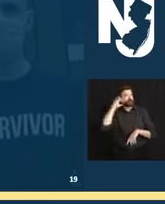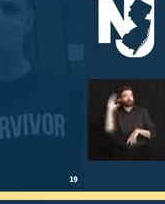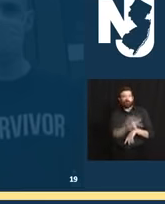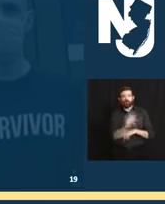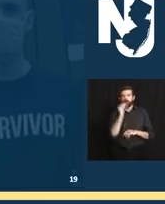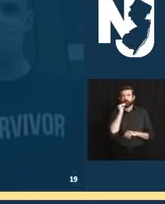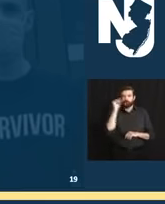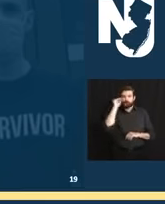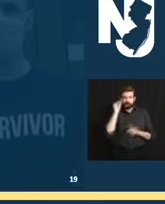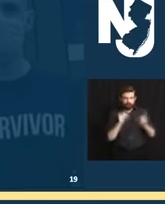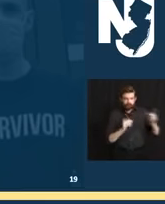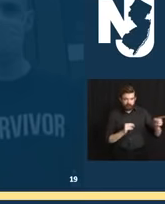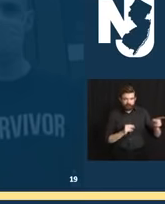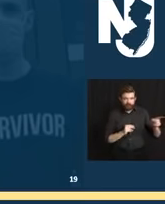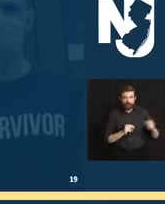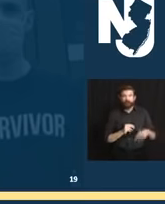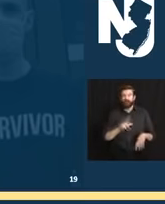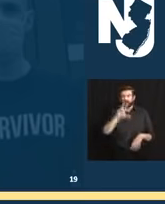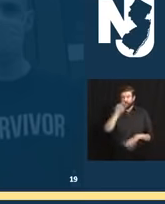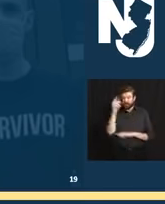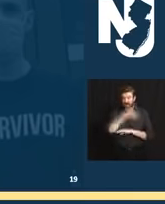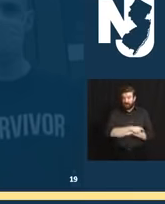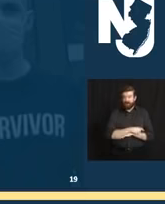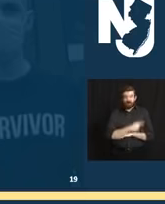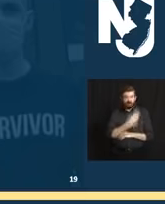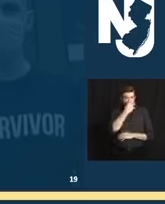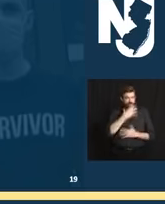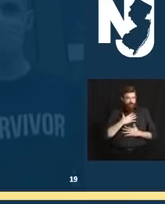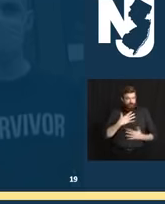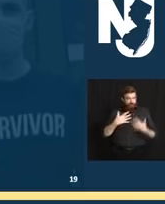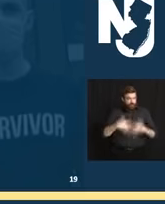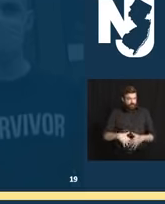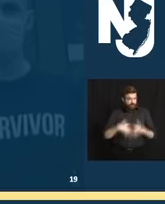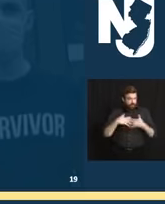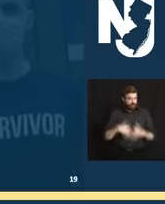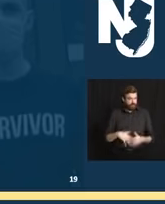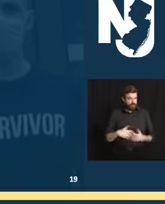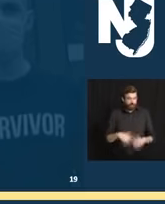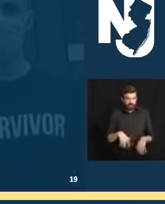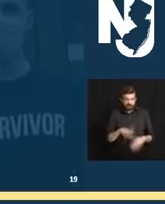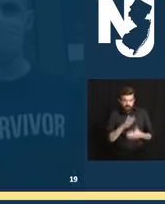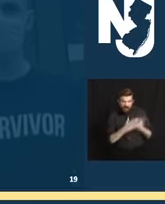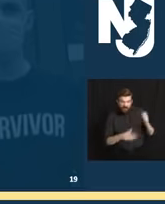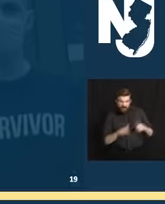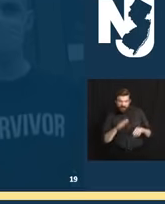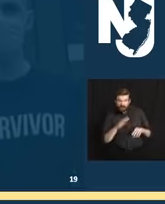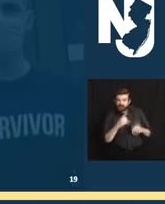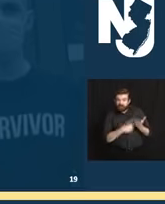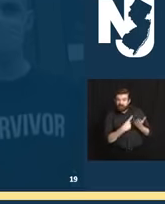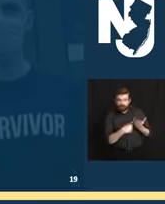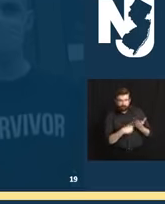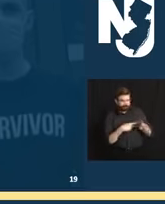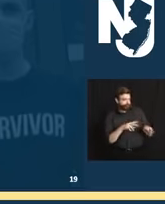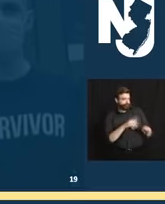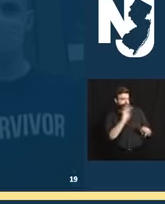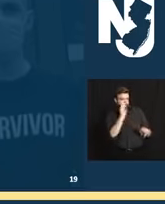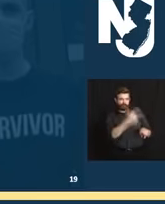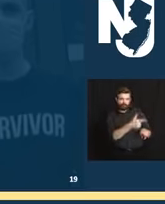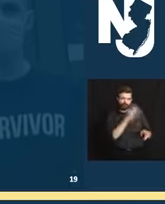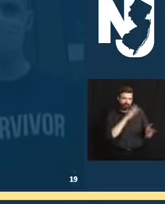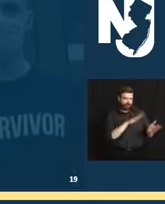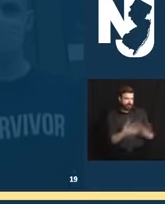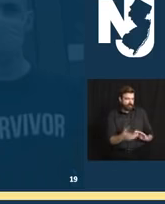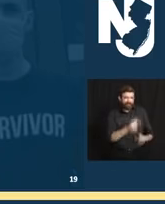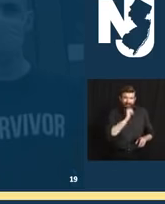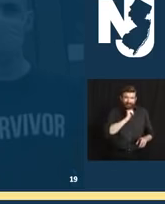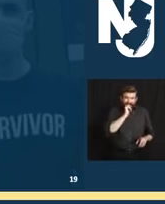and to be frank, there were days where it wasn't clear if Sergeant Ellis would be returning home. But he did. He's back with his wife